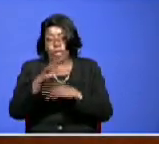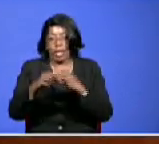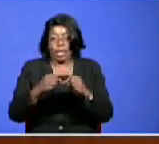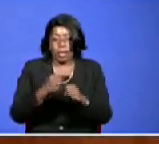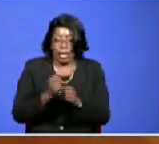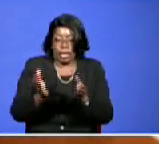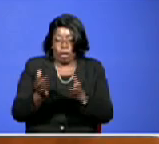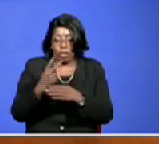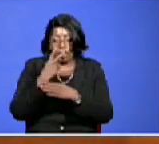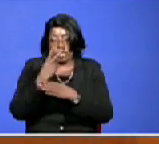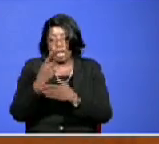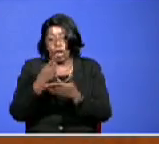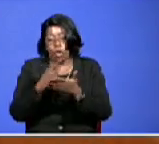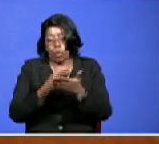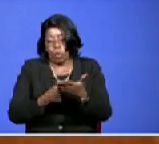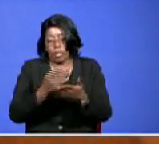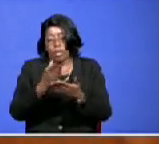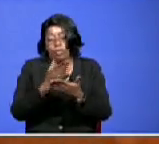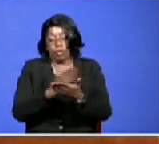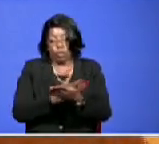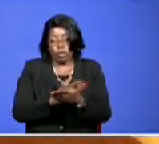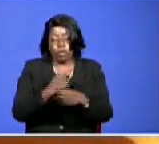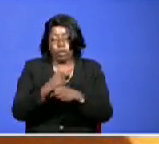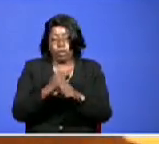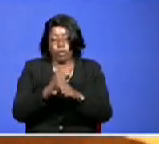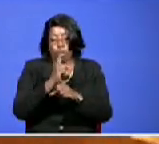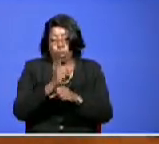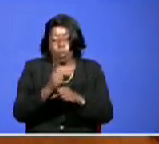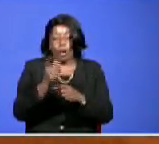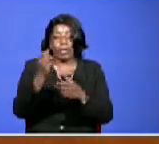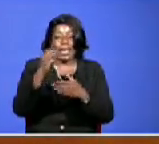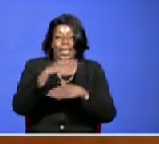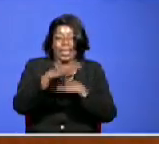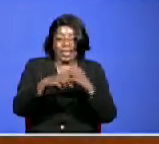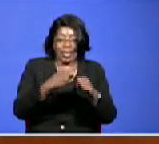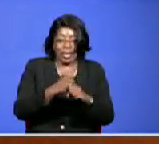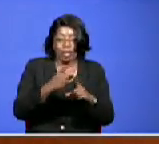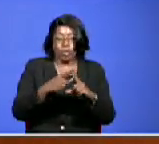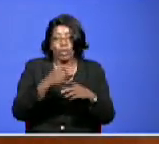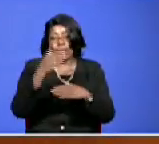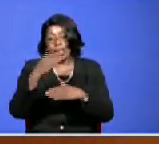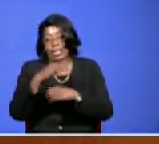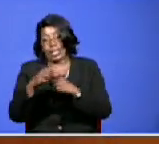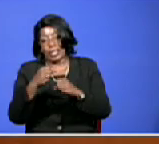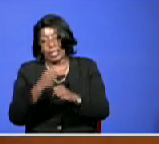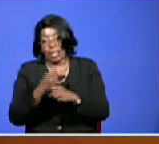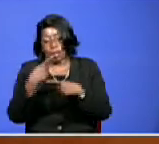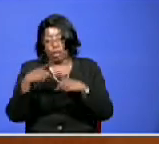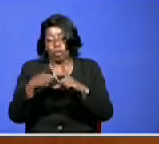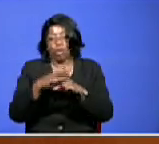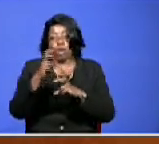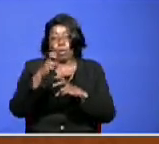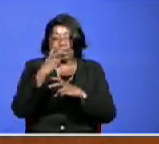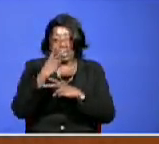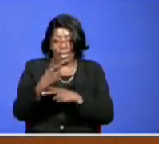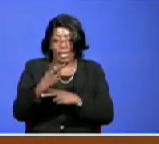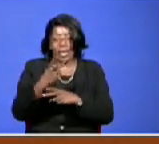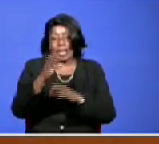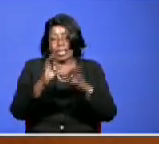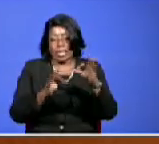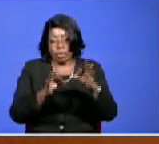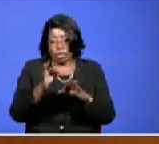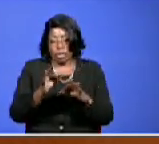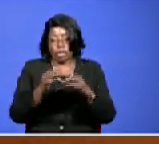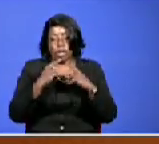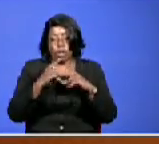motivation to see what improvements you can make from one year to the next and go to the competition and see this basically the same judges, and they judge